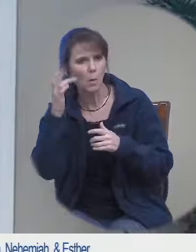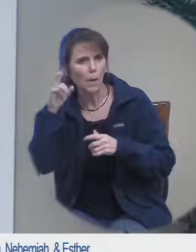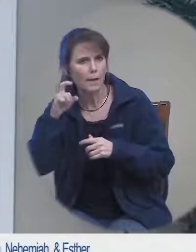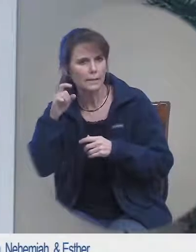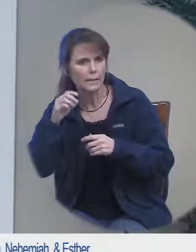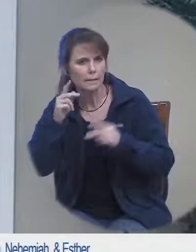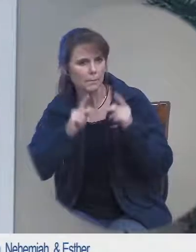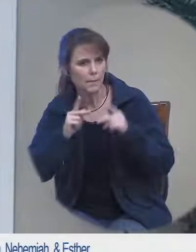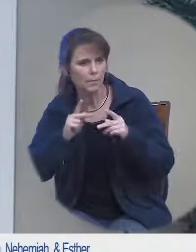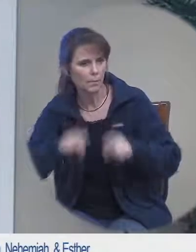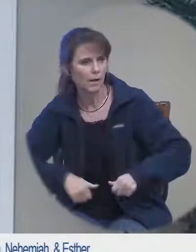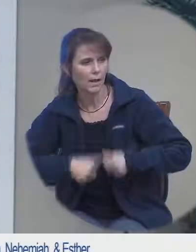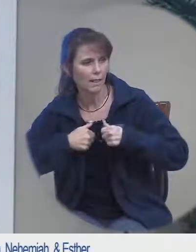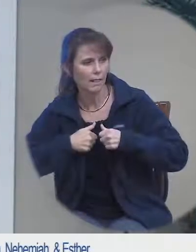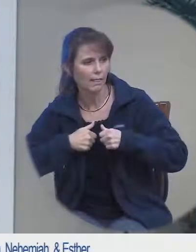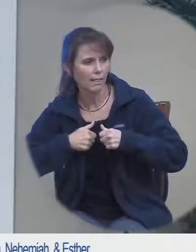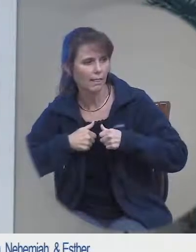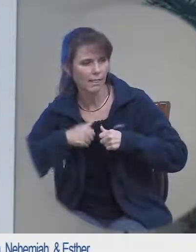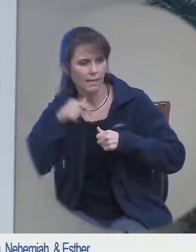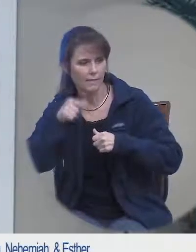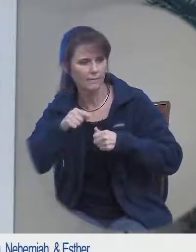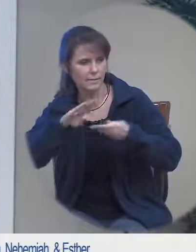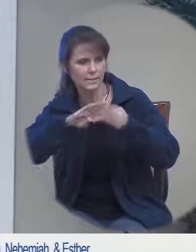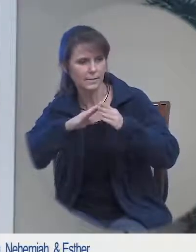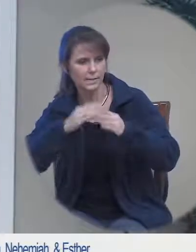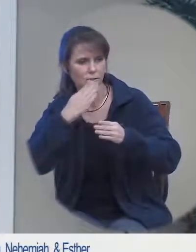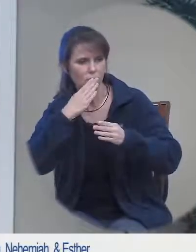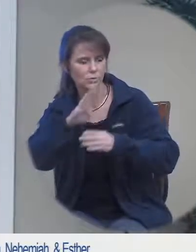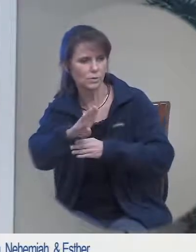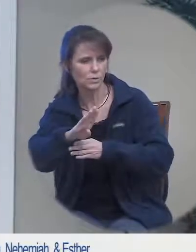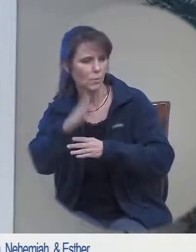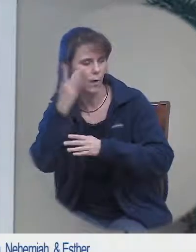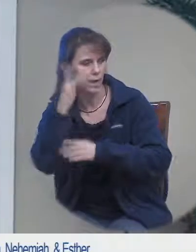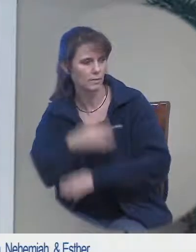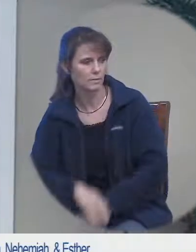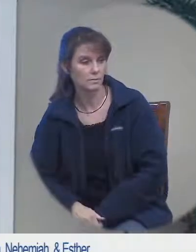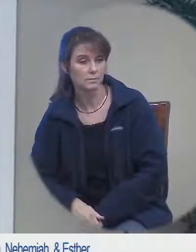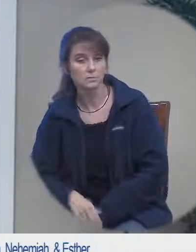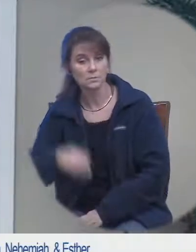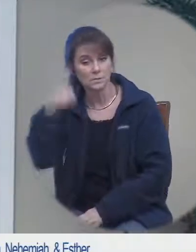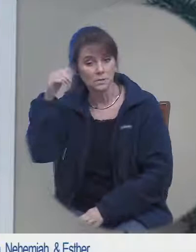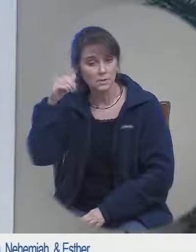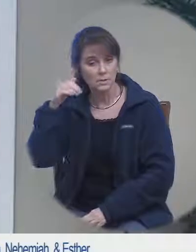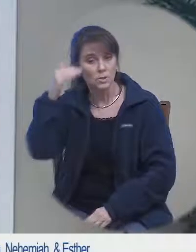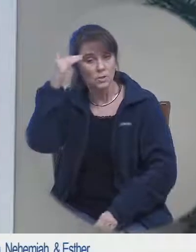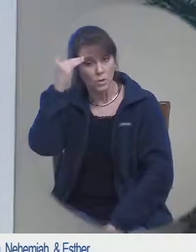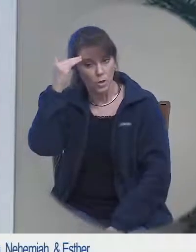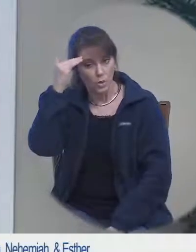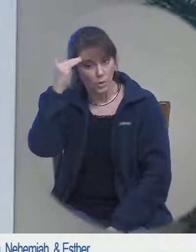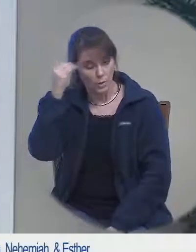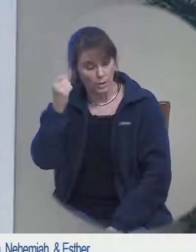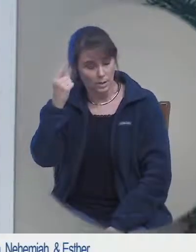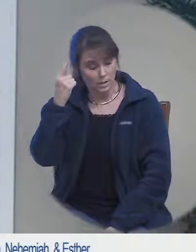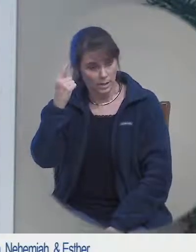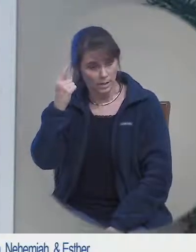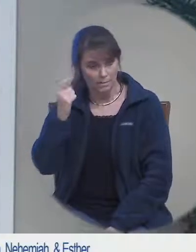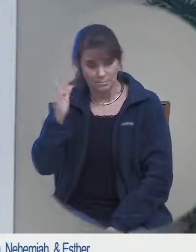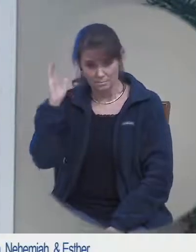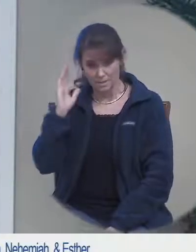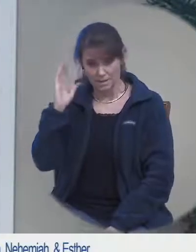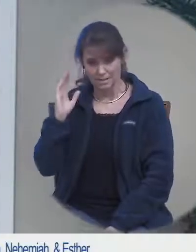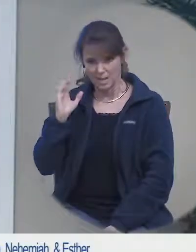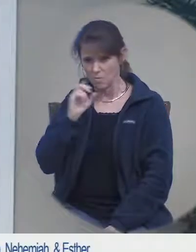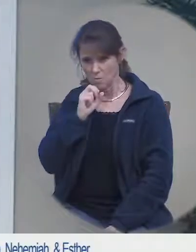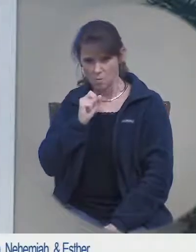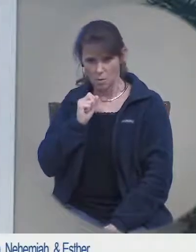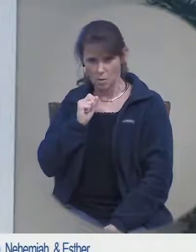Jerusalem? And what we have to understand is that in ancient times, the capital city, the strength of